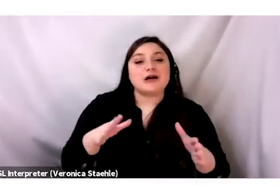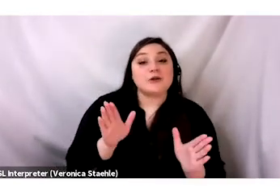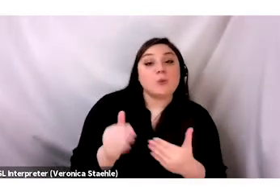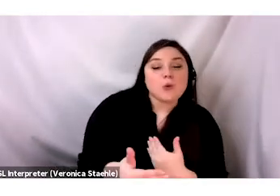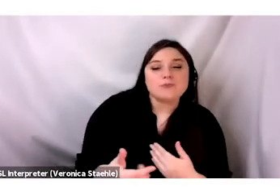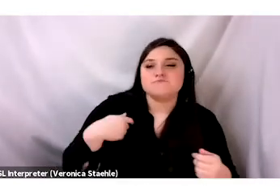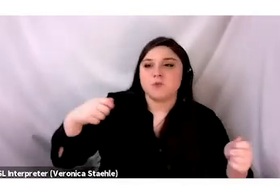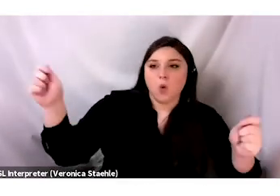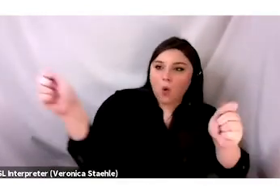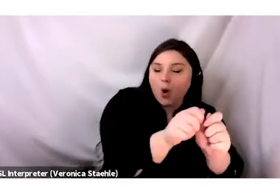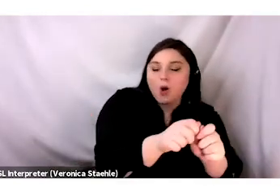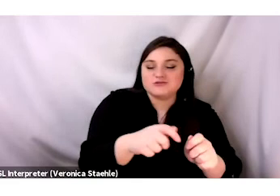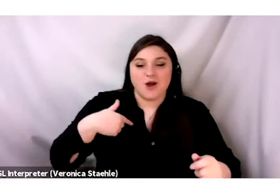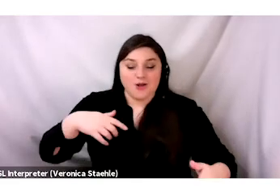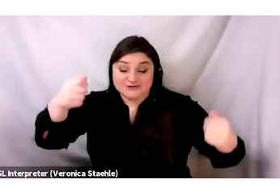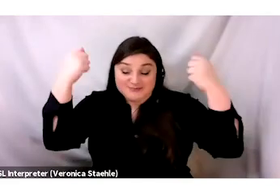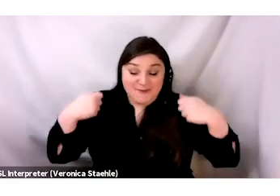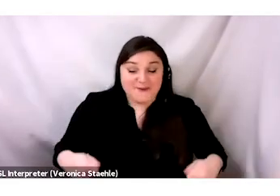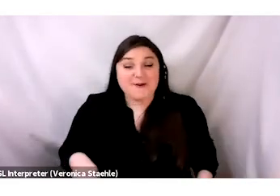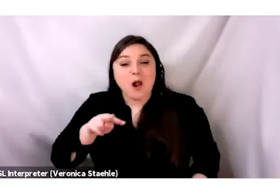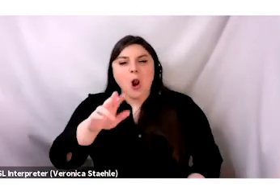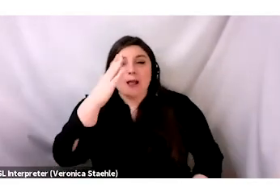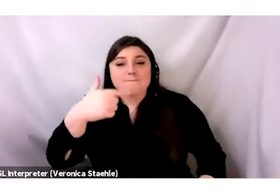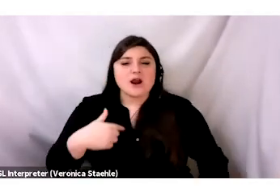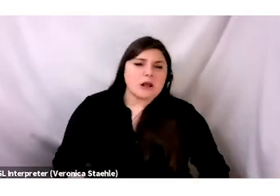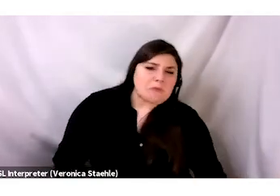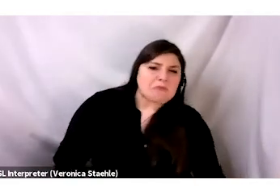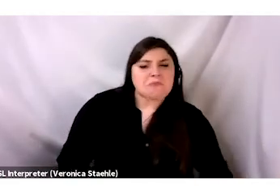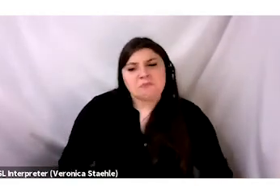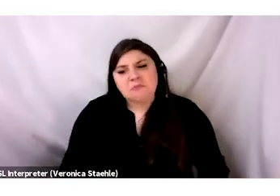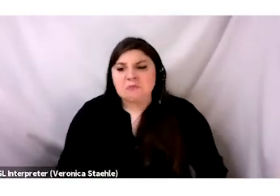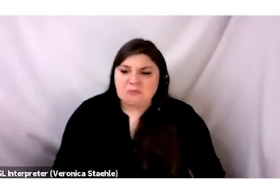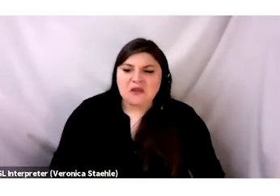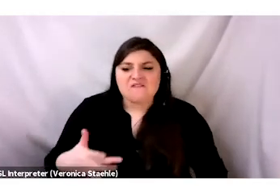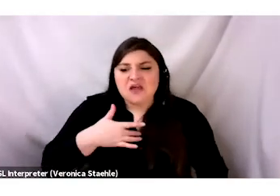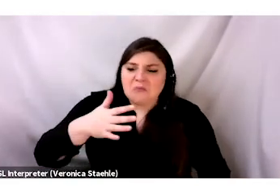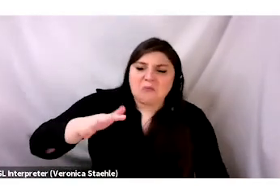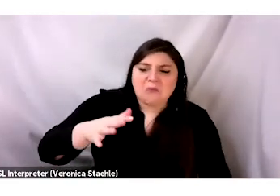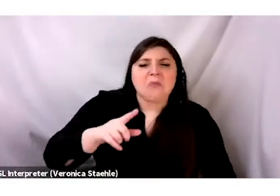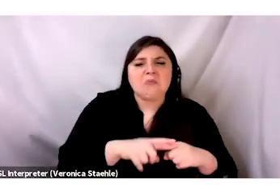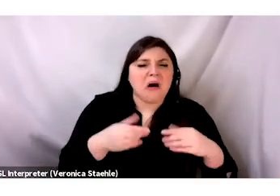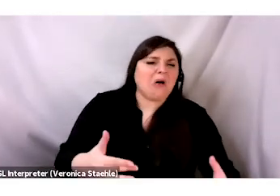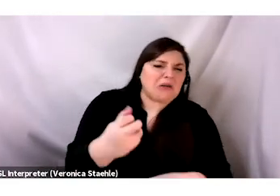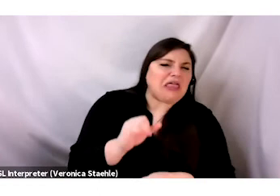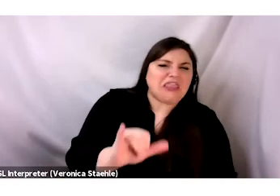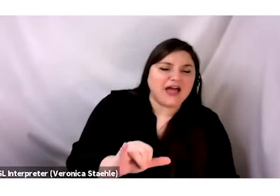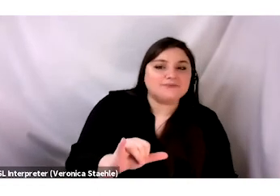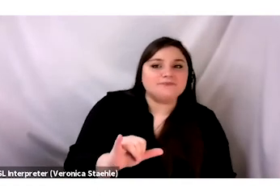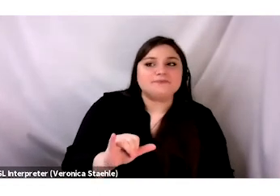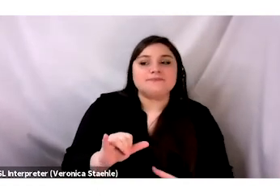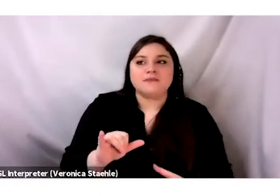And, it's almost like a practice of mindfulness, of like really being in the moment, really being honest with yourself and thinking about, okay, is